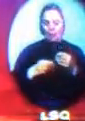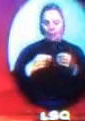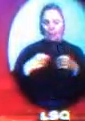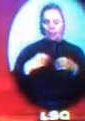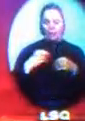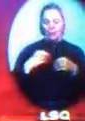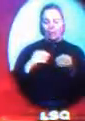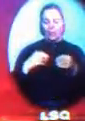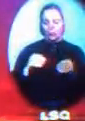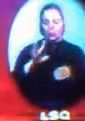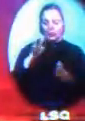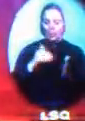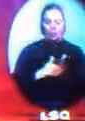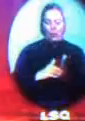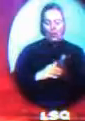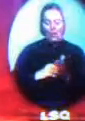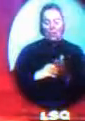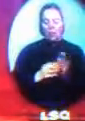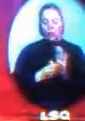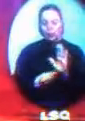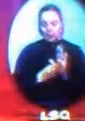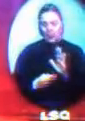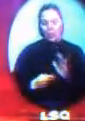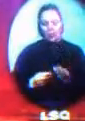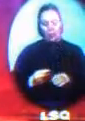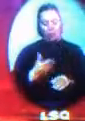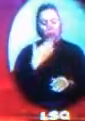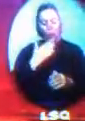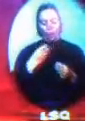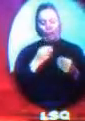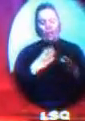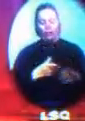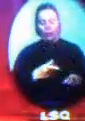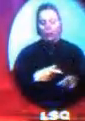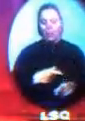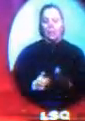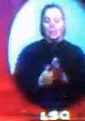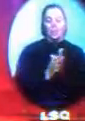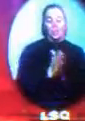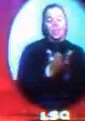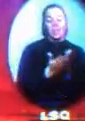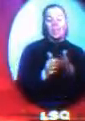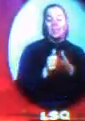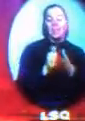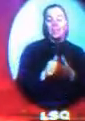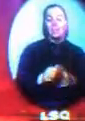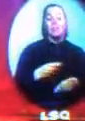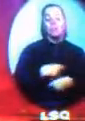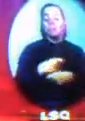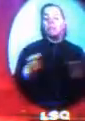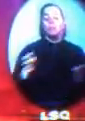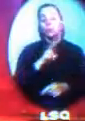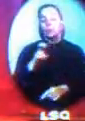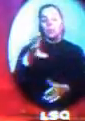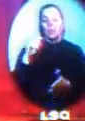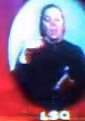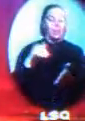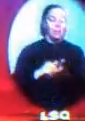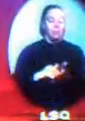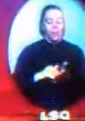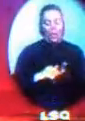gold bestseller. The new citizenship guide, over 250,000 copies of it have been distributed across this